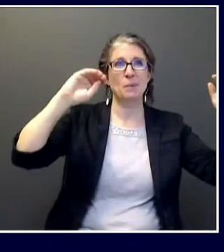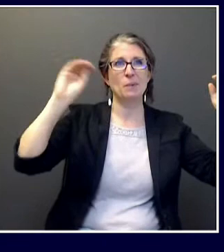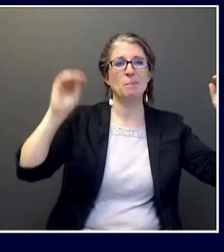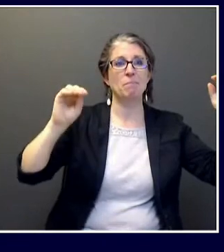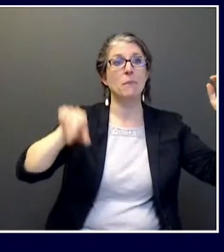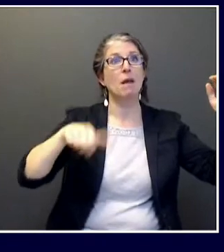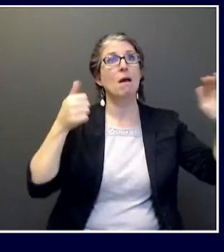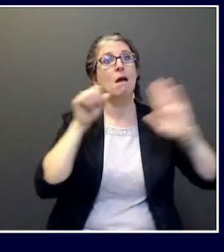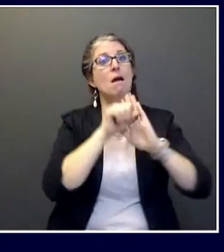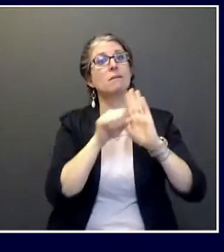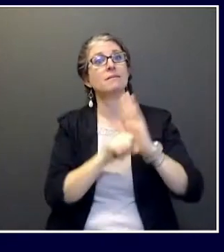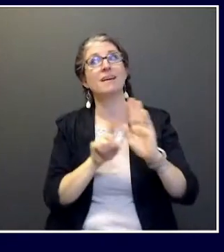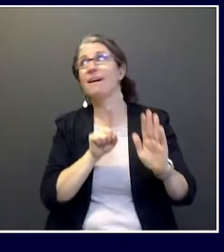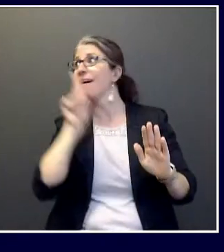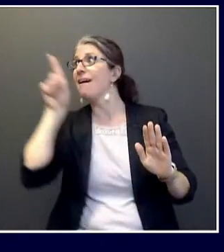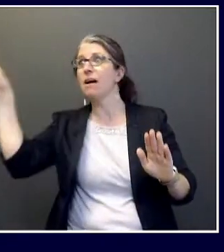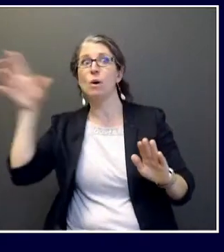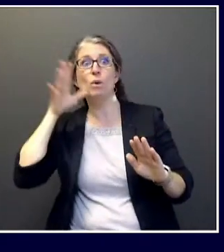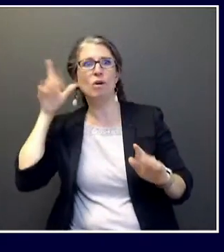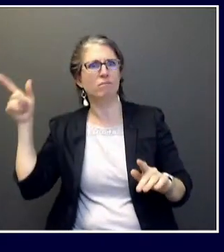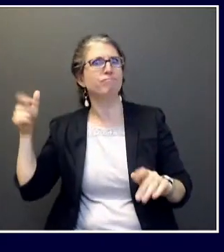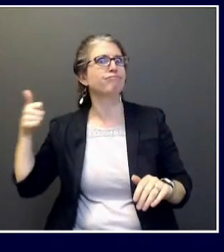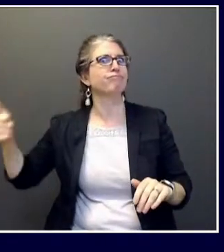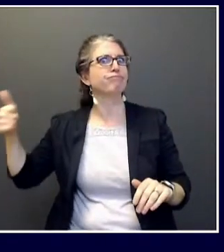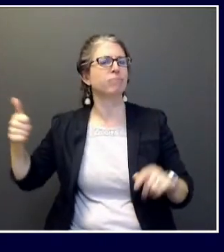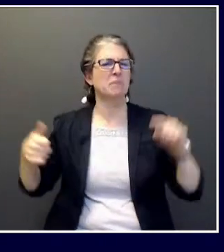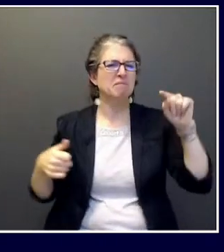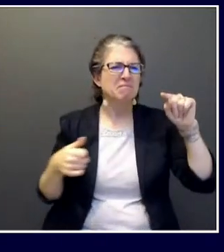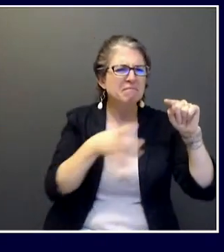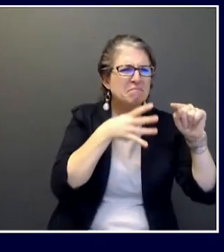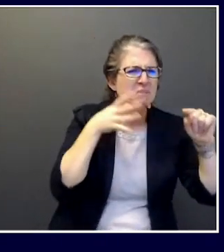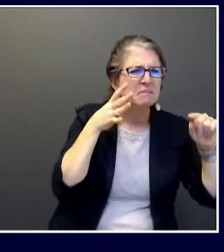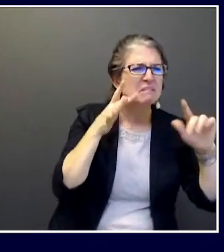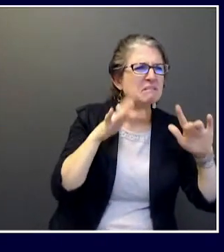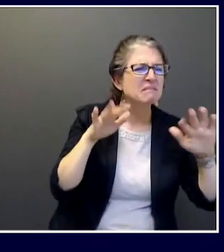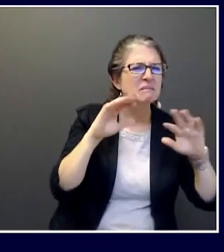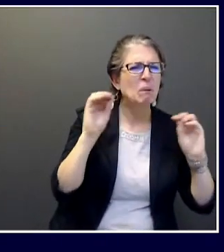coming in at just about 60% of its entire